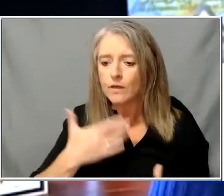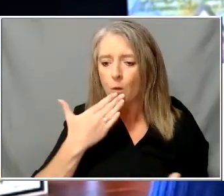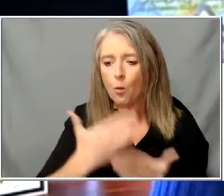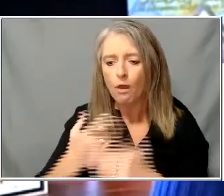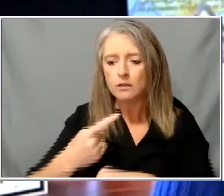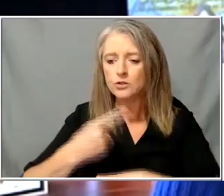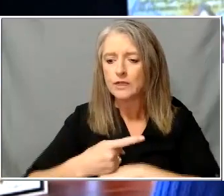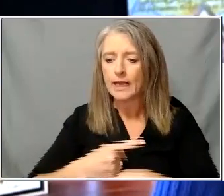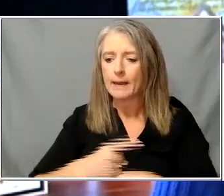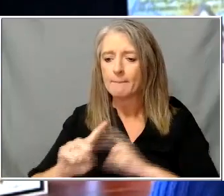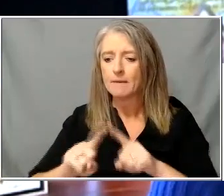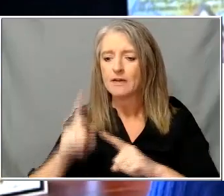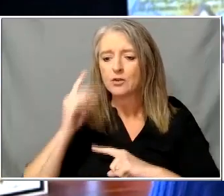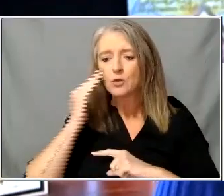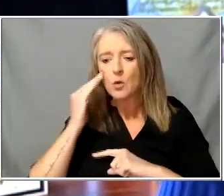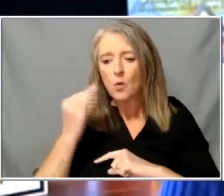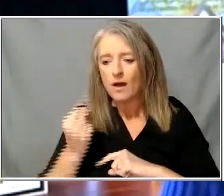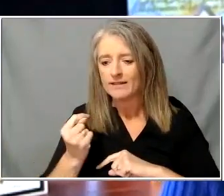I think that